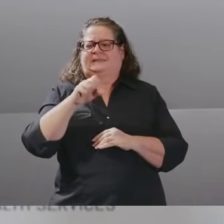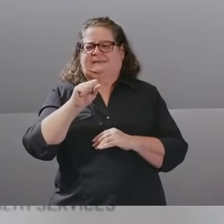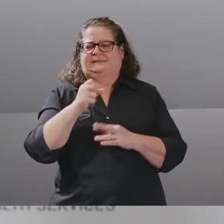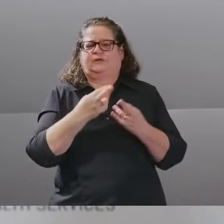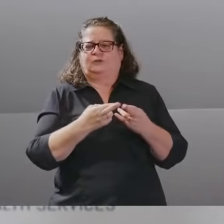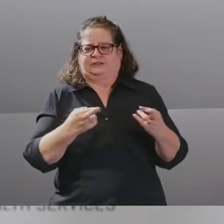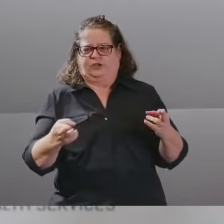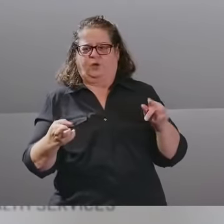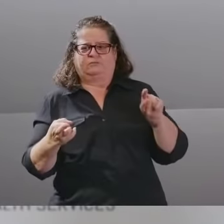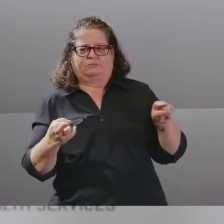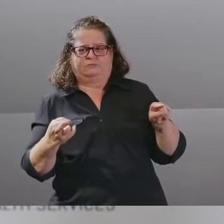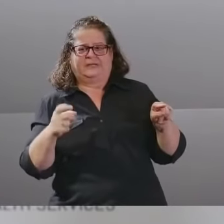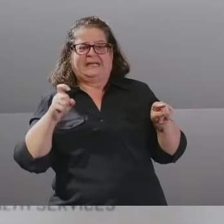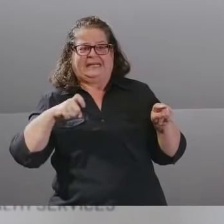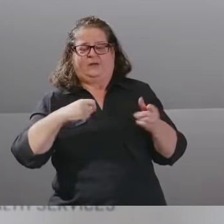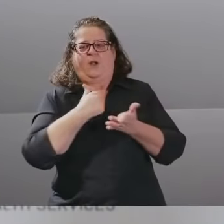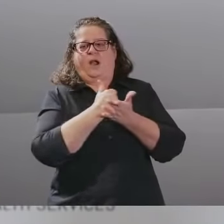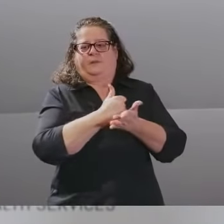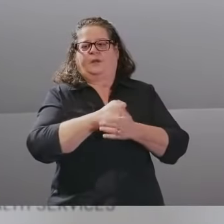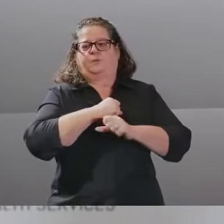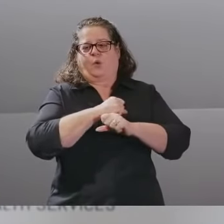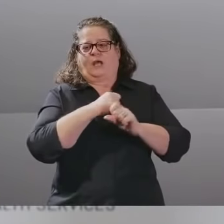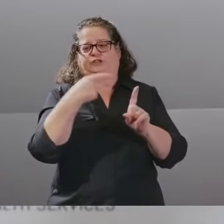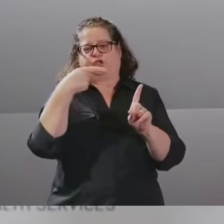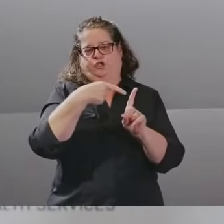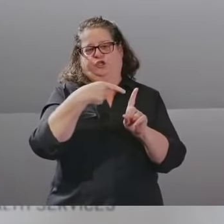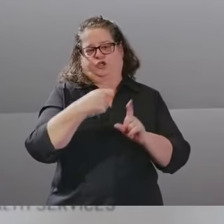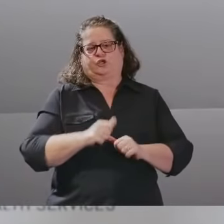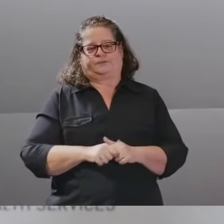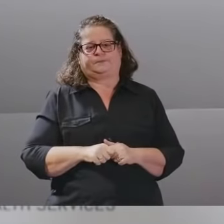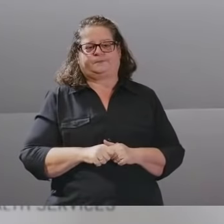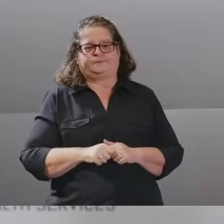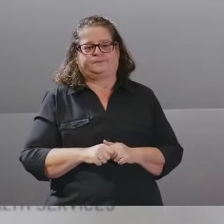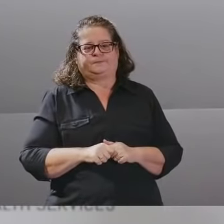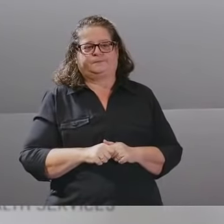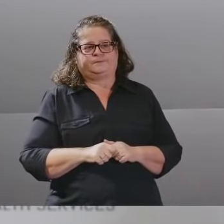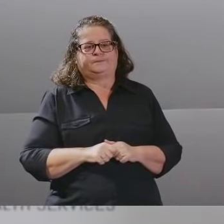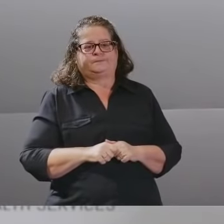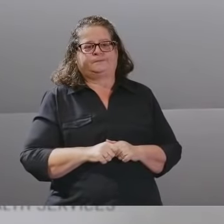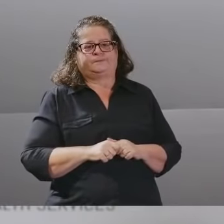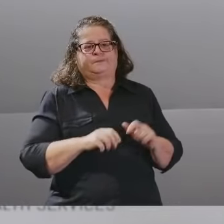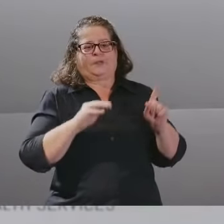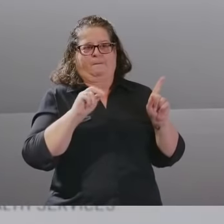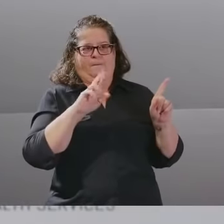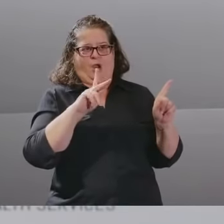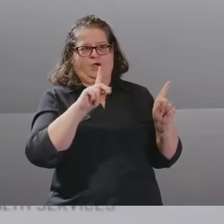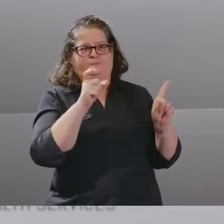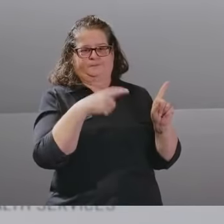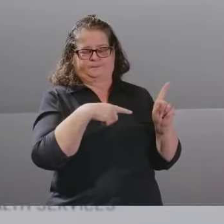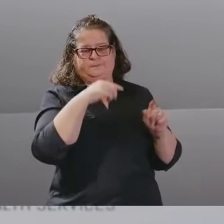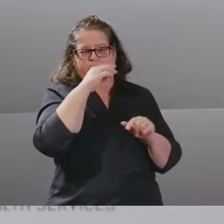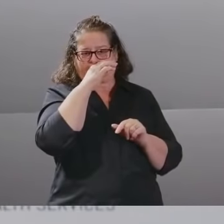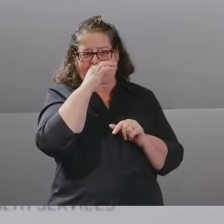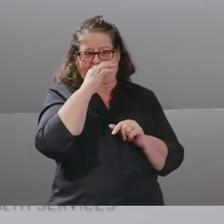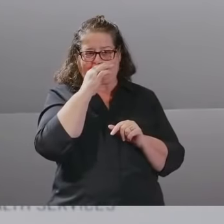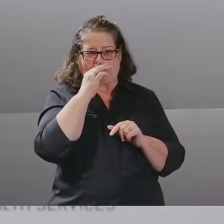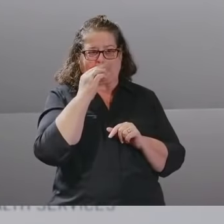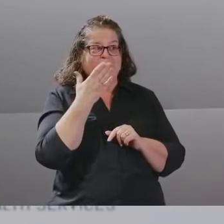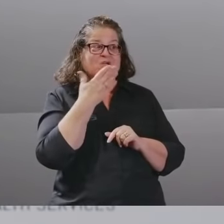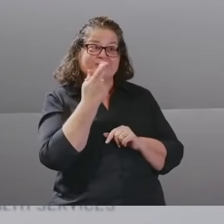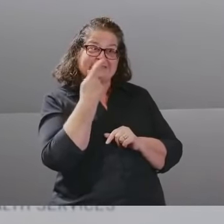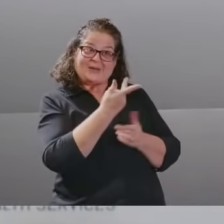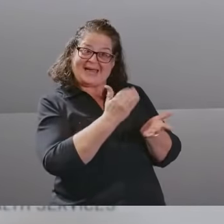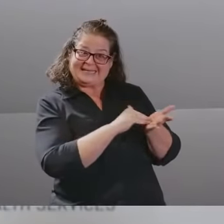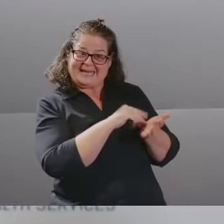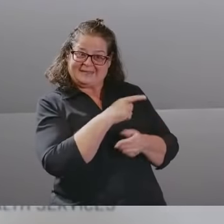to protect her. Mark, go ahead, please. Thank you. Hi, Governor. Good to see you. I have a question